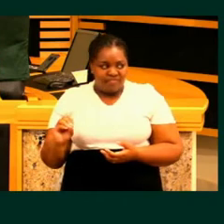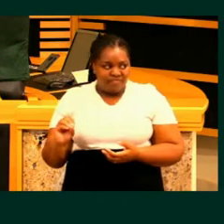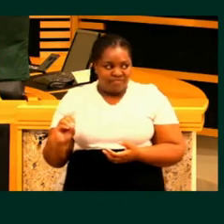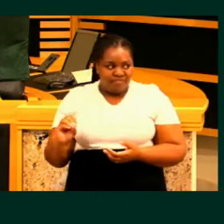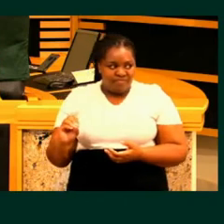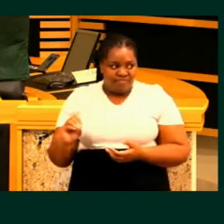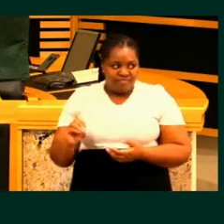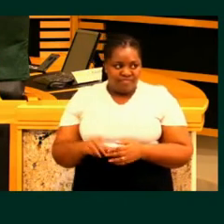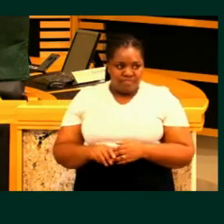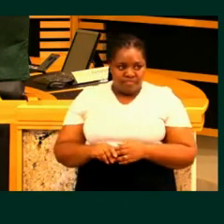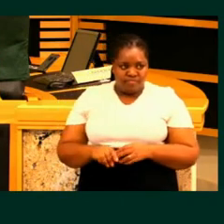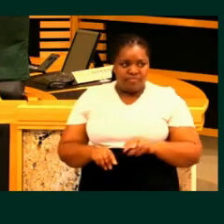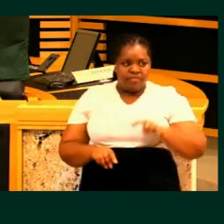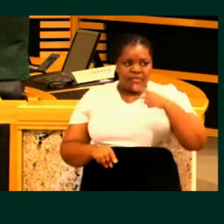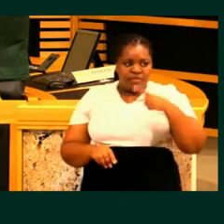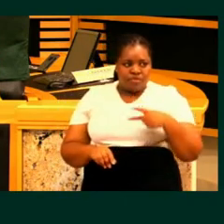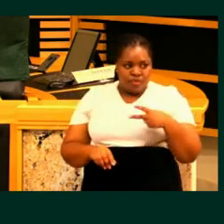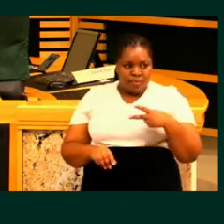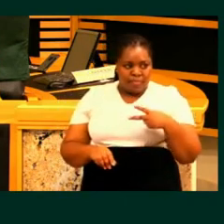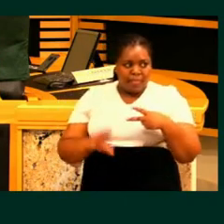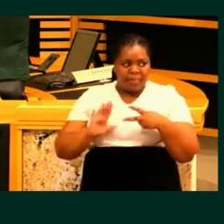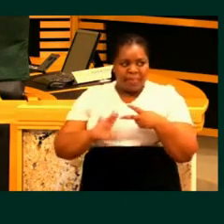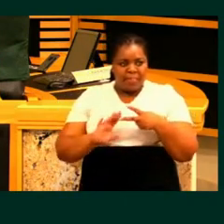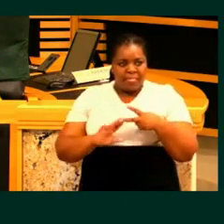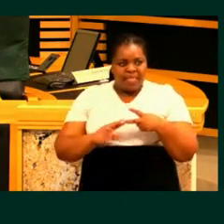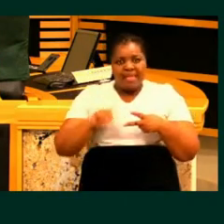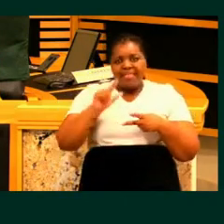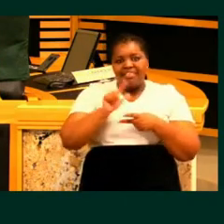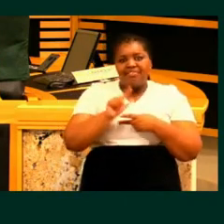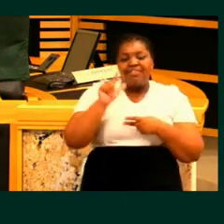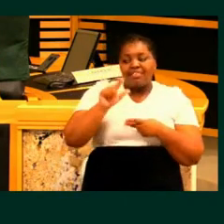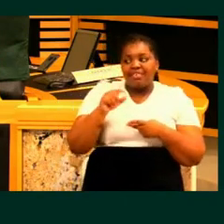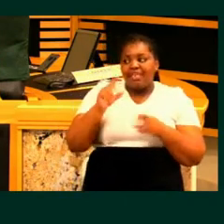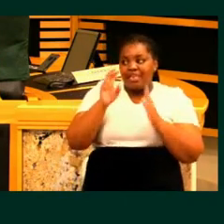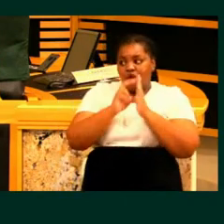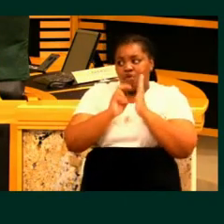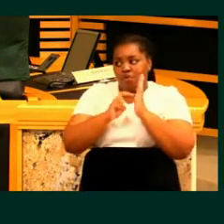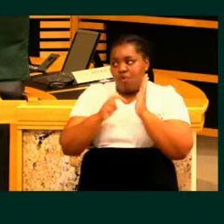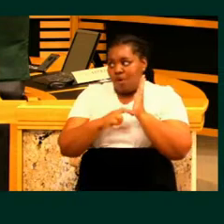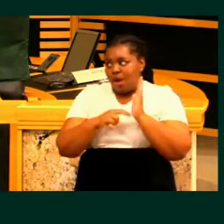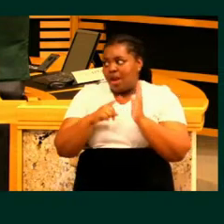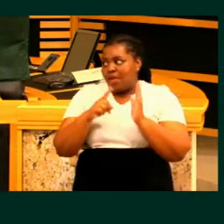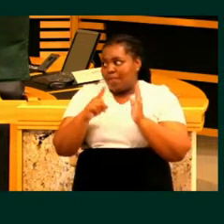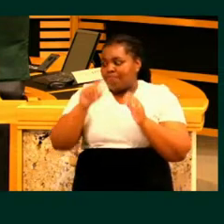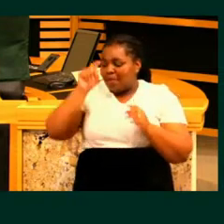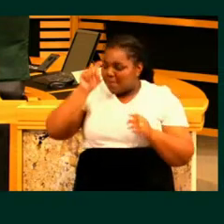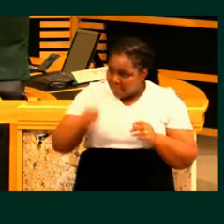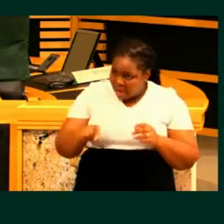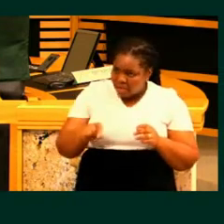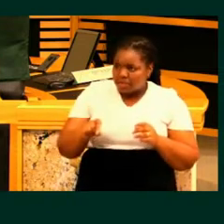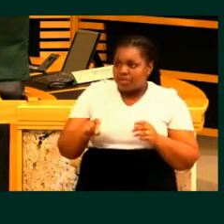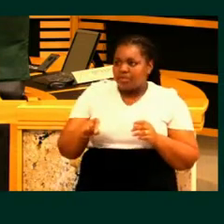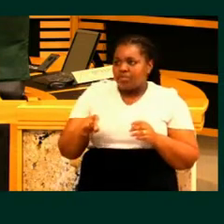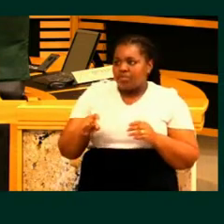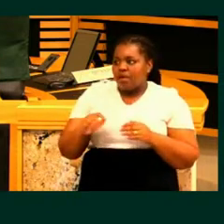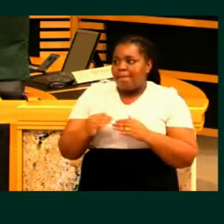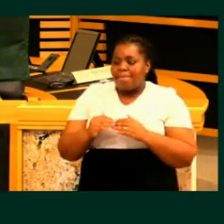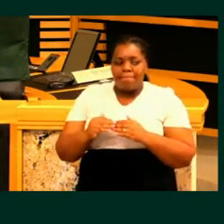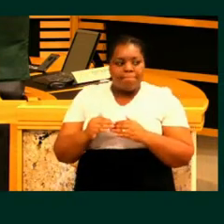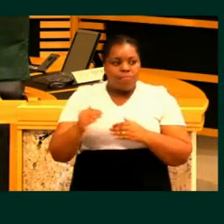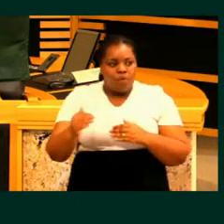crime to two that section 17 of the employment of a act as amended should undergo further